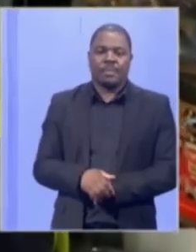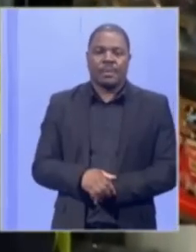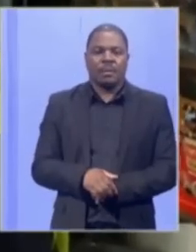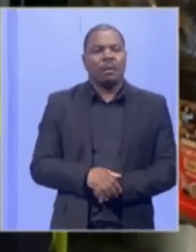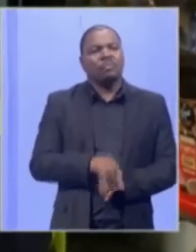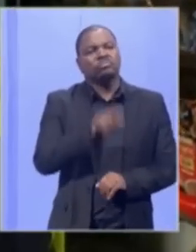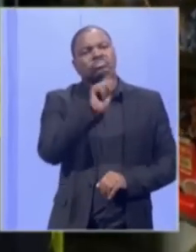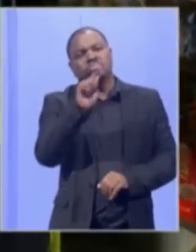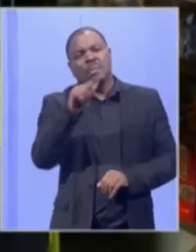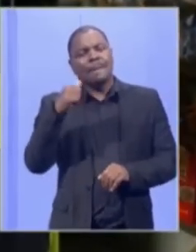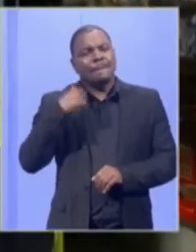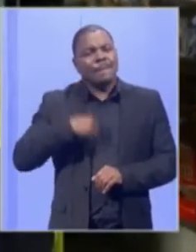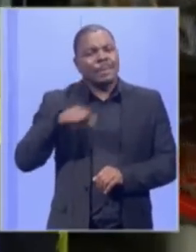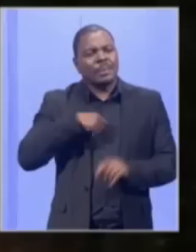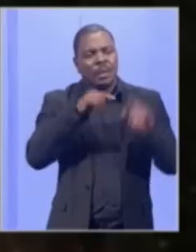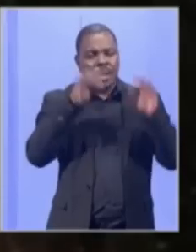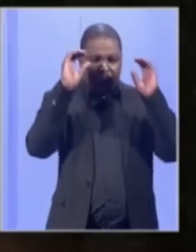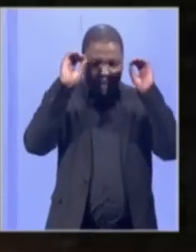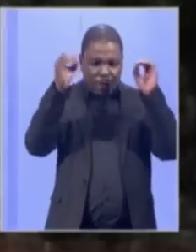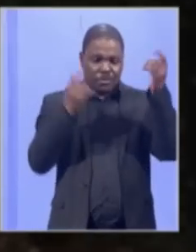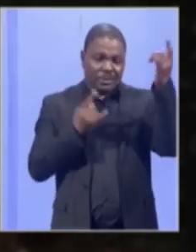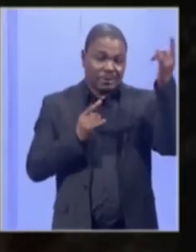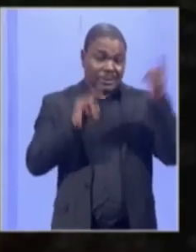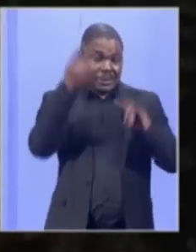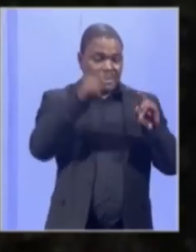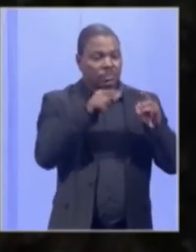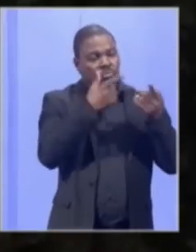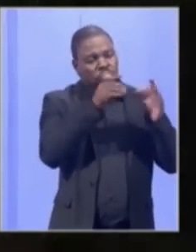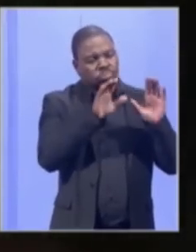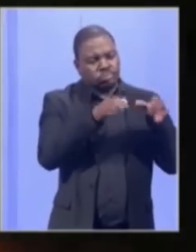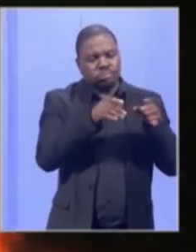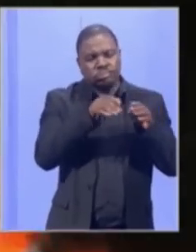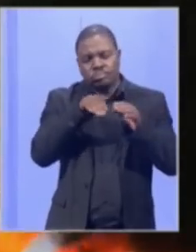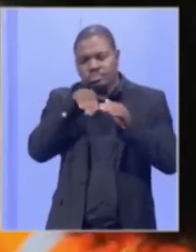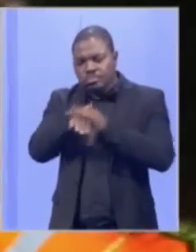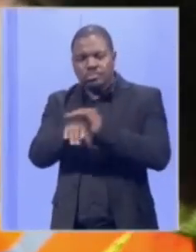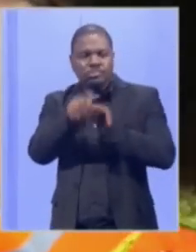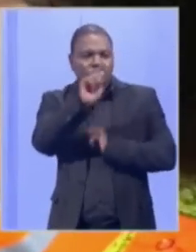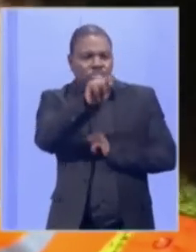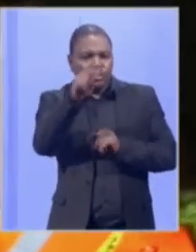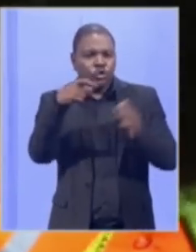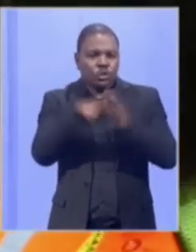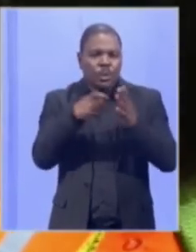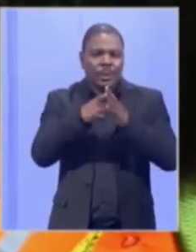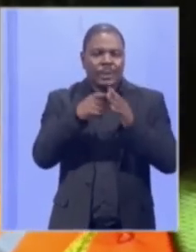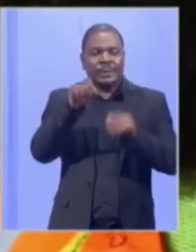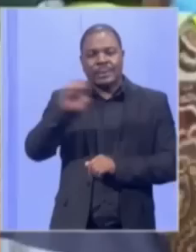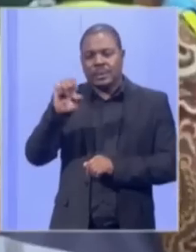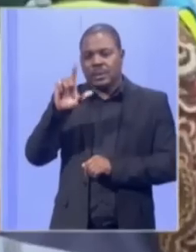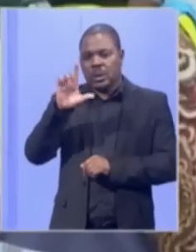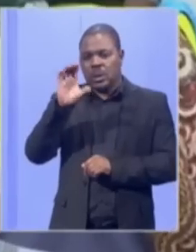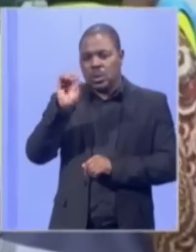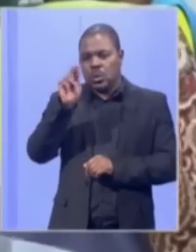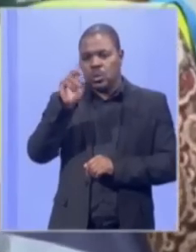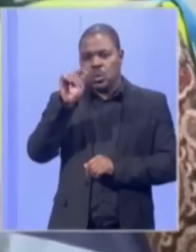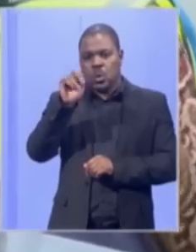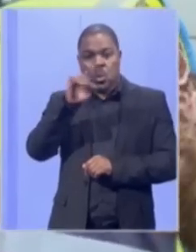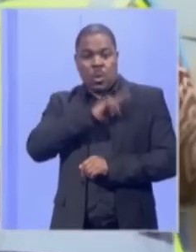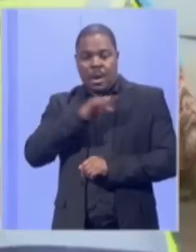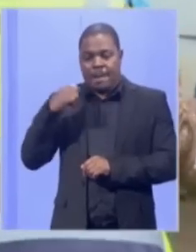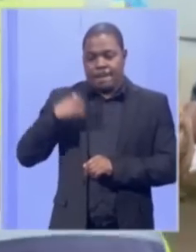a mangata masepaleng o mogolo wa Buffalo City a kene matsholong a o kwala mabenkele East London ao a sa lateleng melao ya